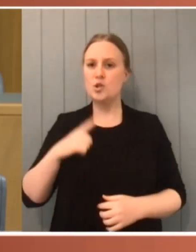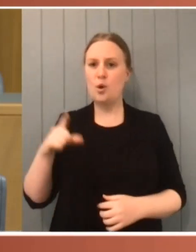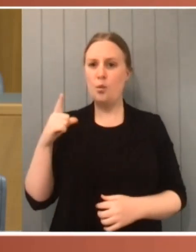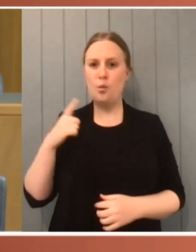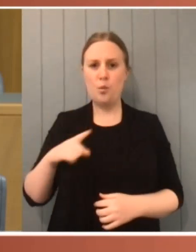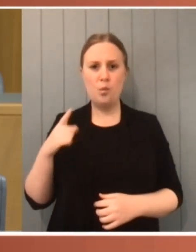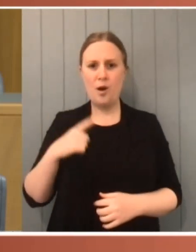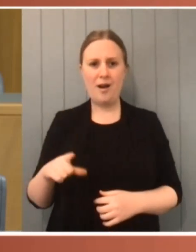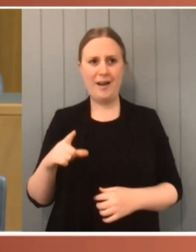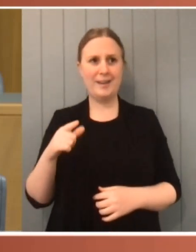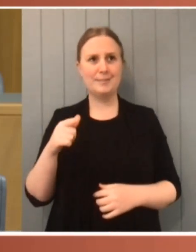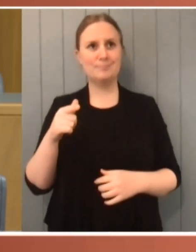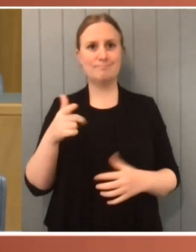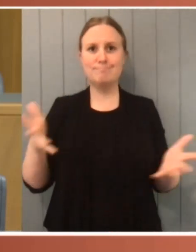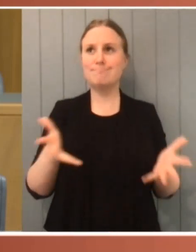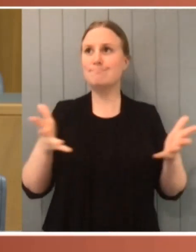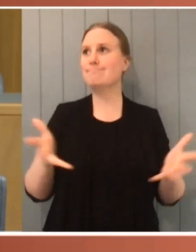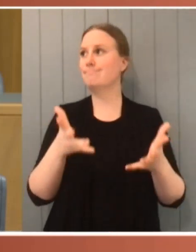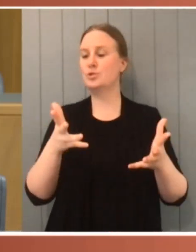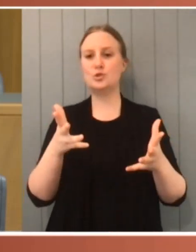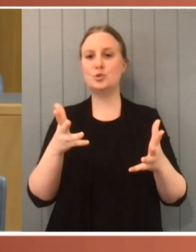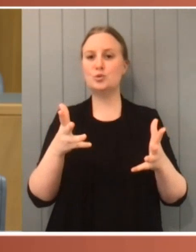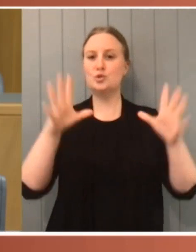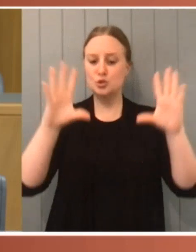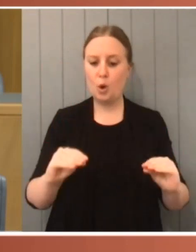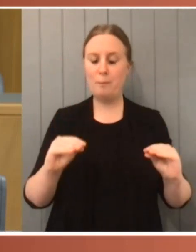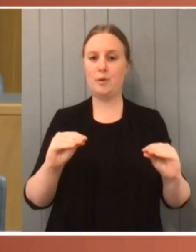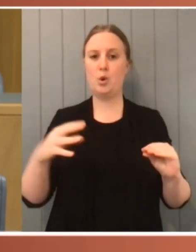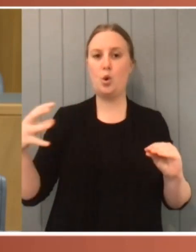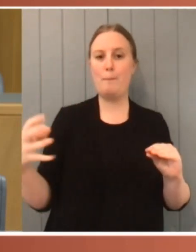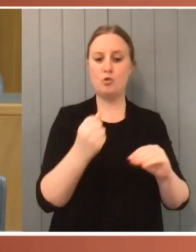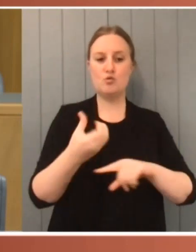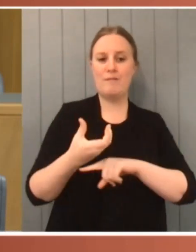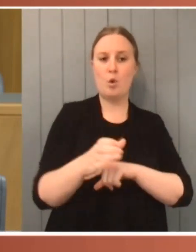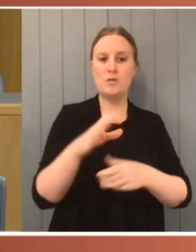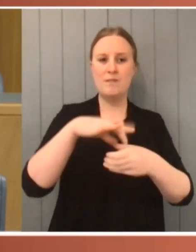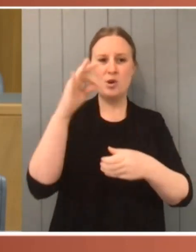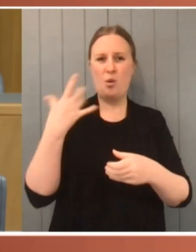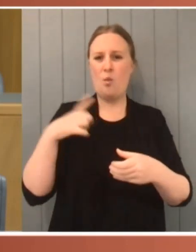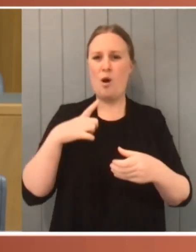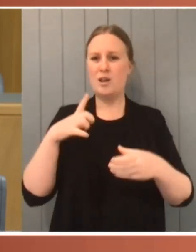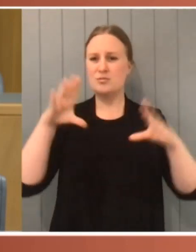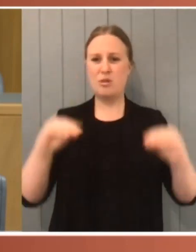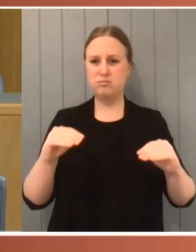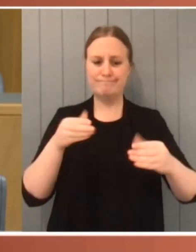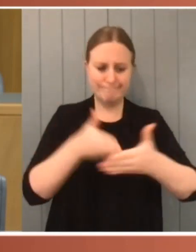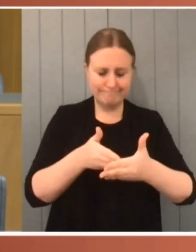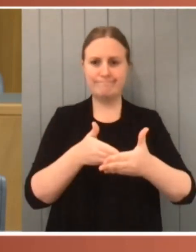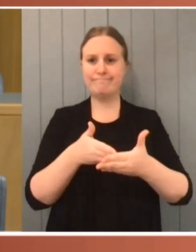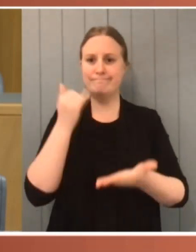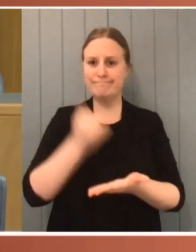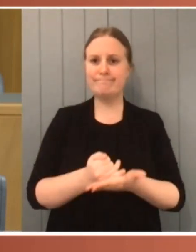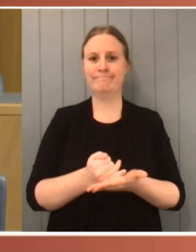defeat? The most fundamental reason is that, as Howard acknowledged in 2005, the public